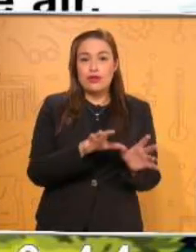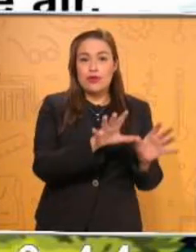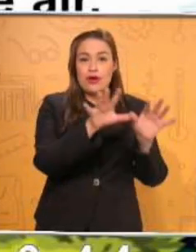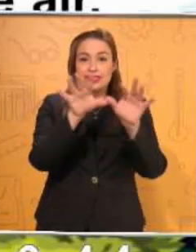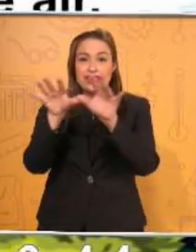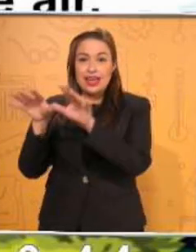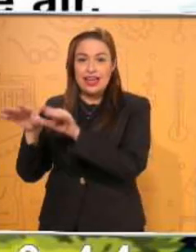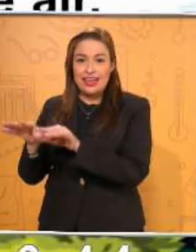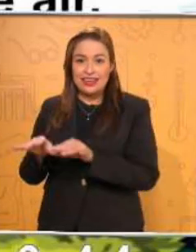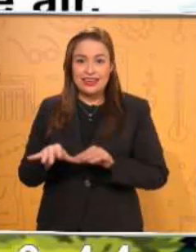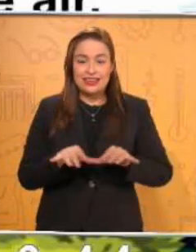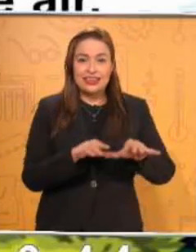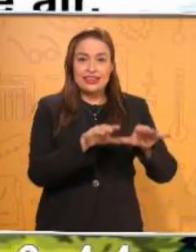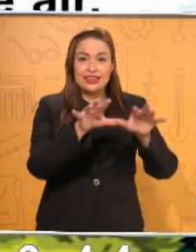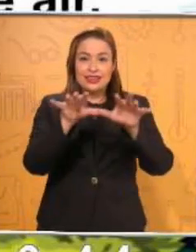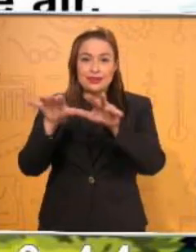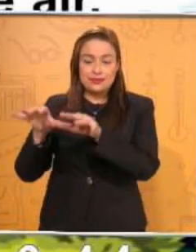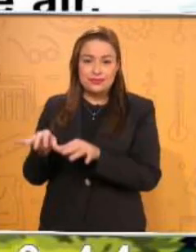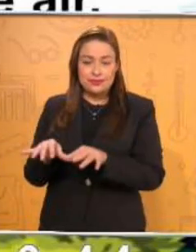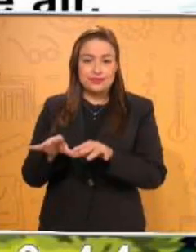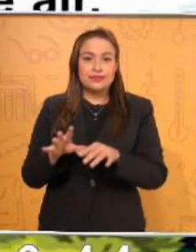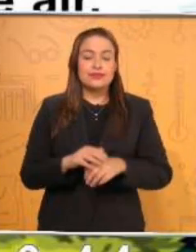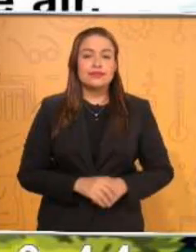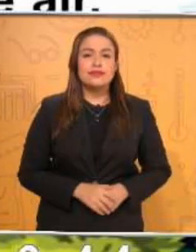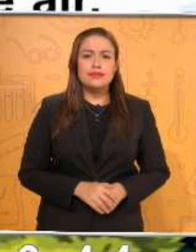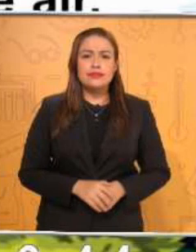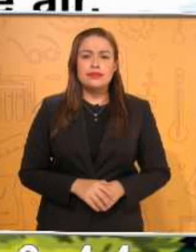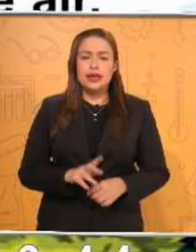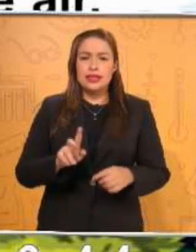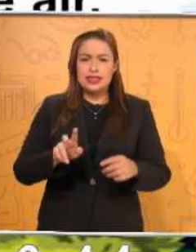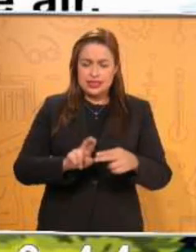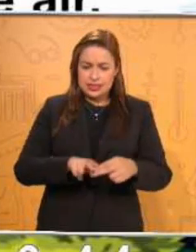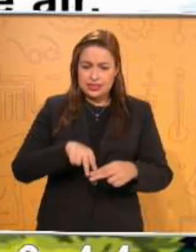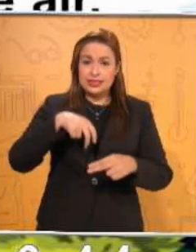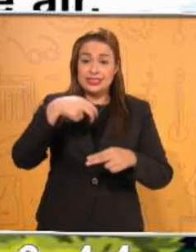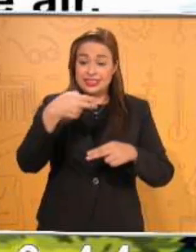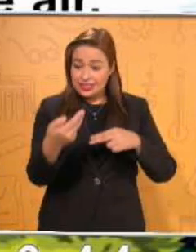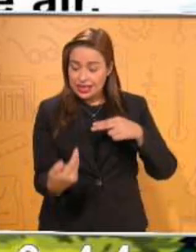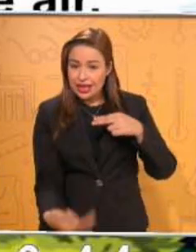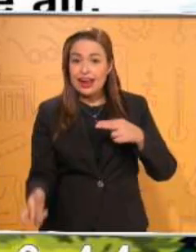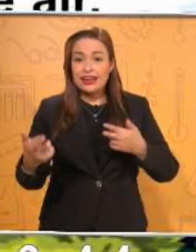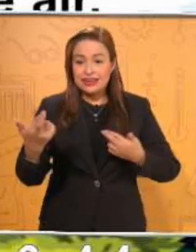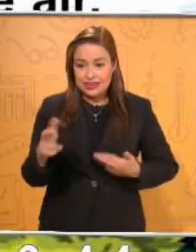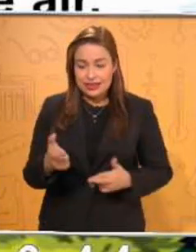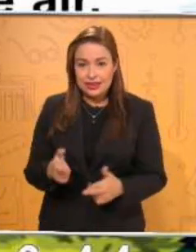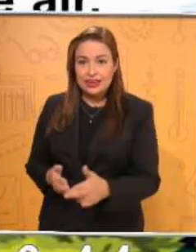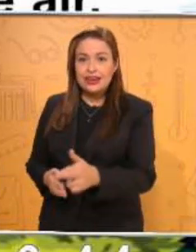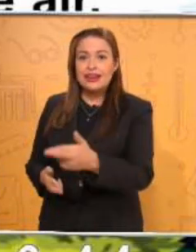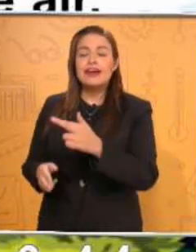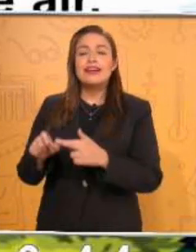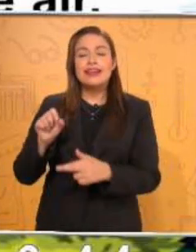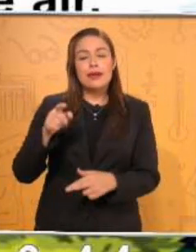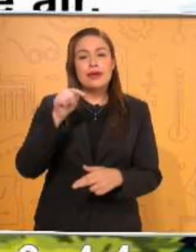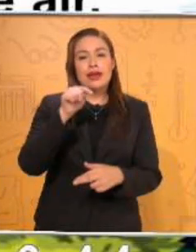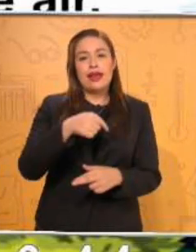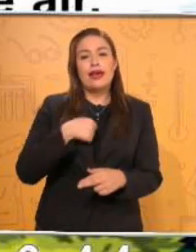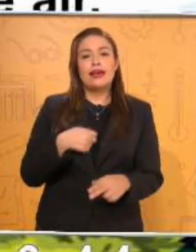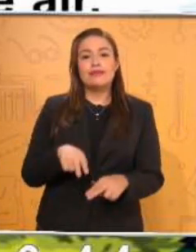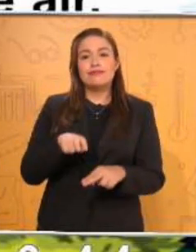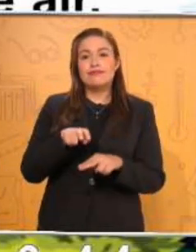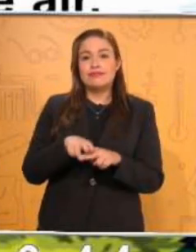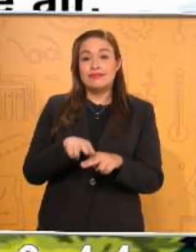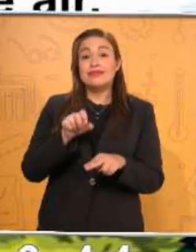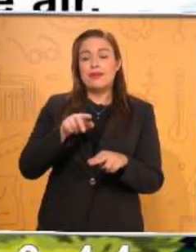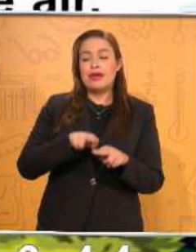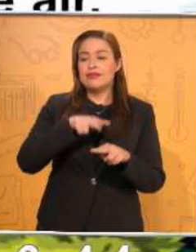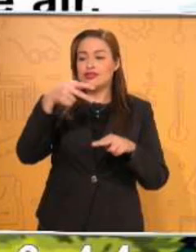air. Two frogs were jumping in the river, and of course, Robin's dog were also